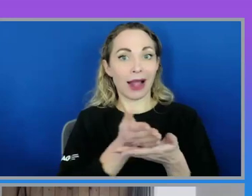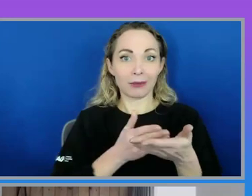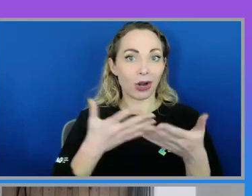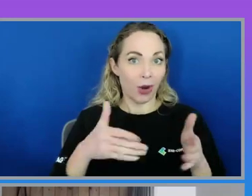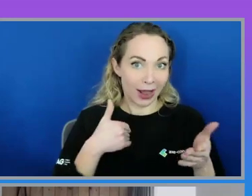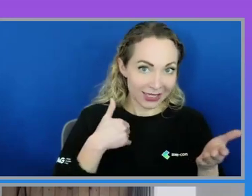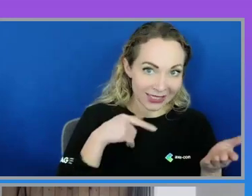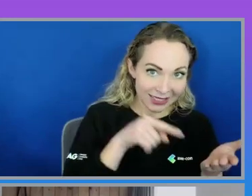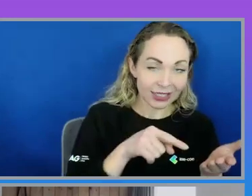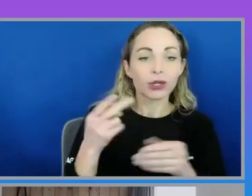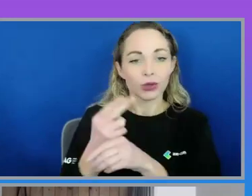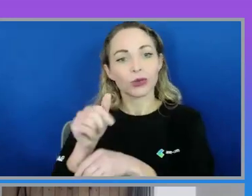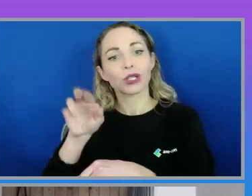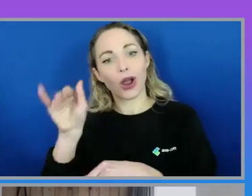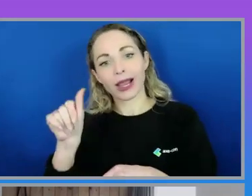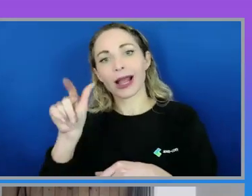label attribute.